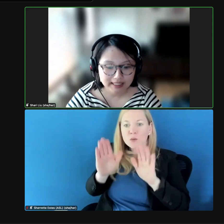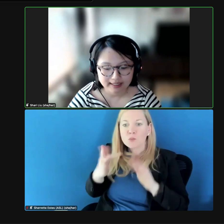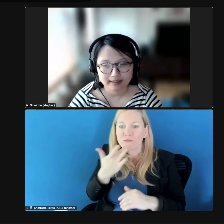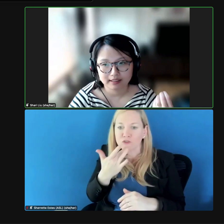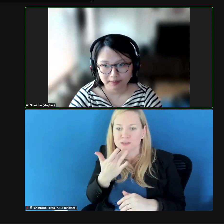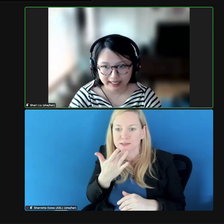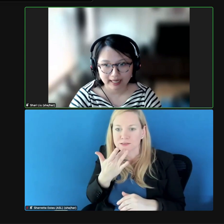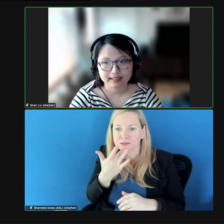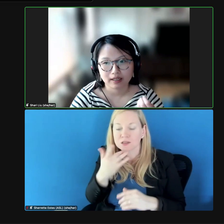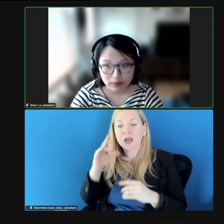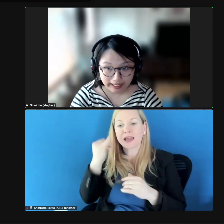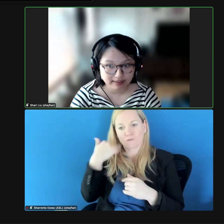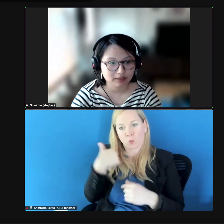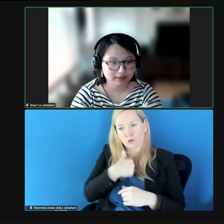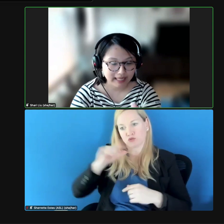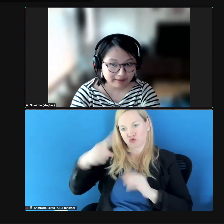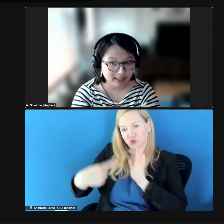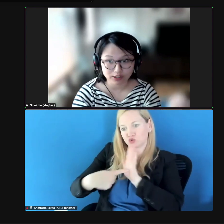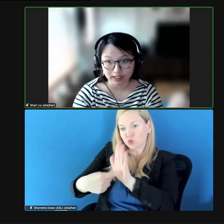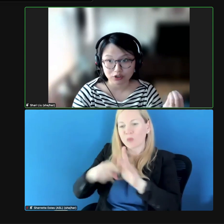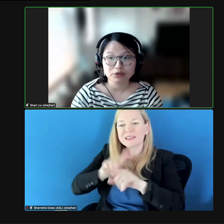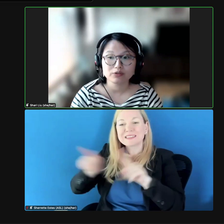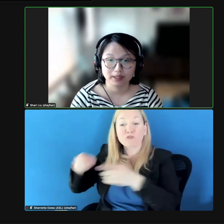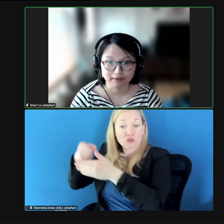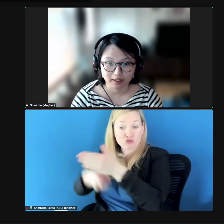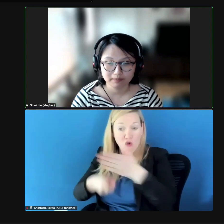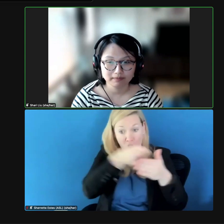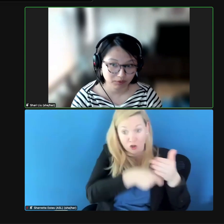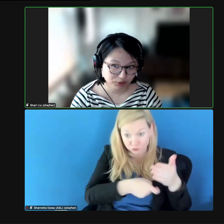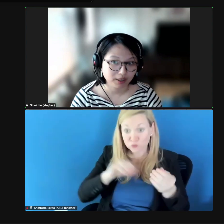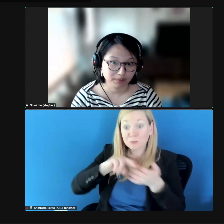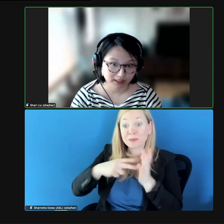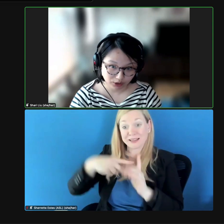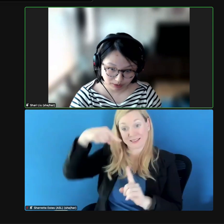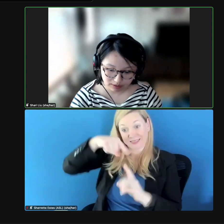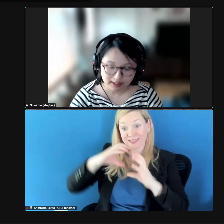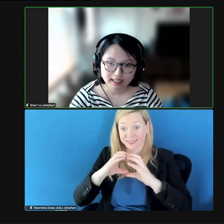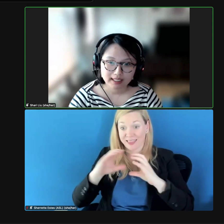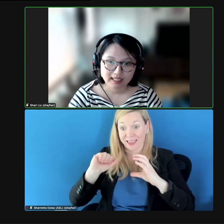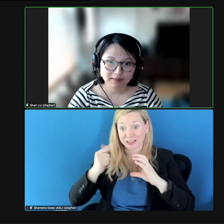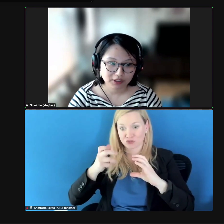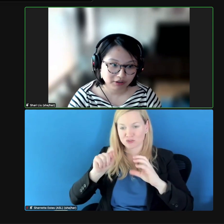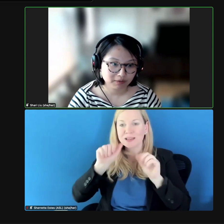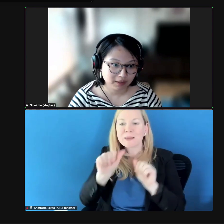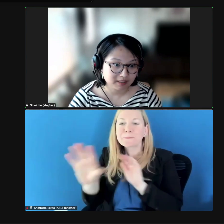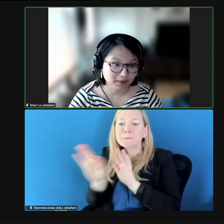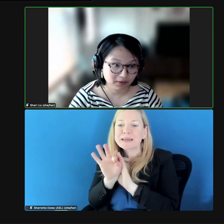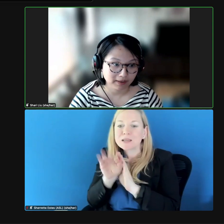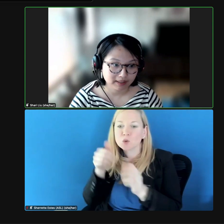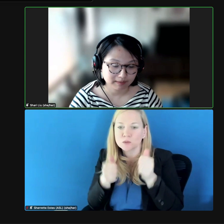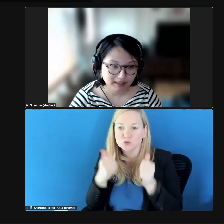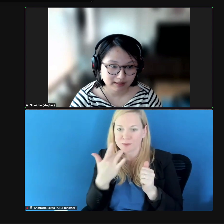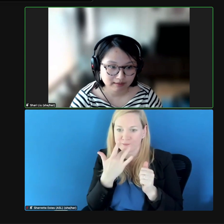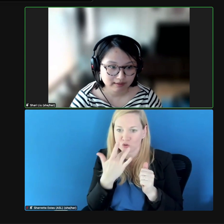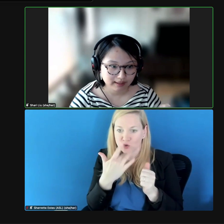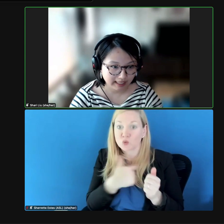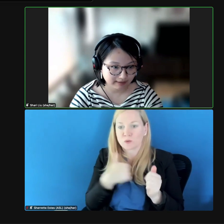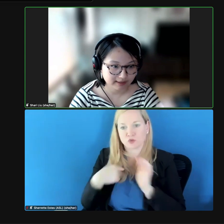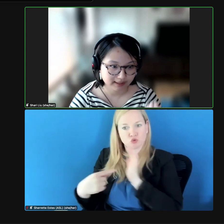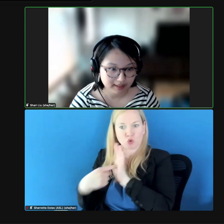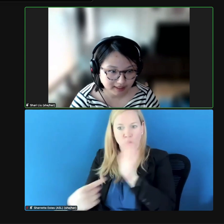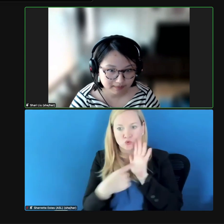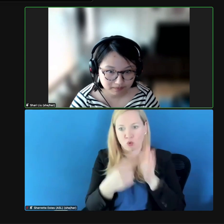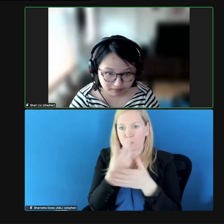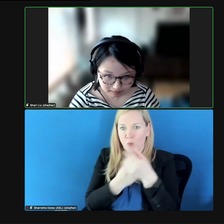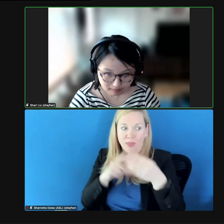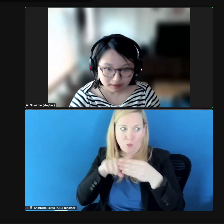So we tested this by asking, okay, so now the agent can choose one of them, which one would you choose? And we showed babies both outcomes, and that